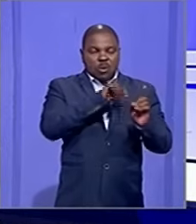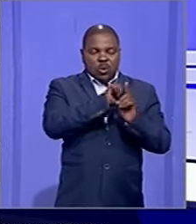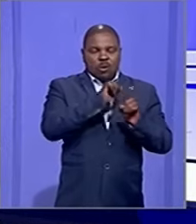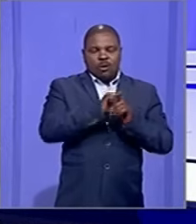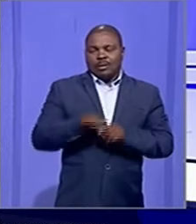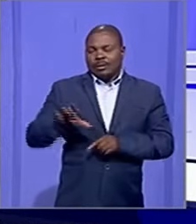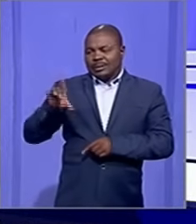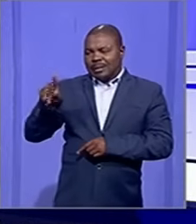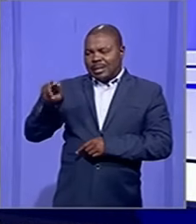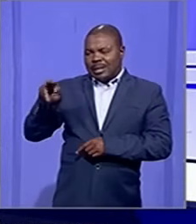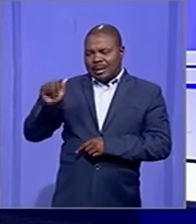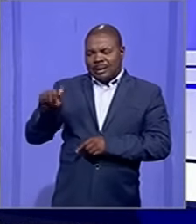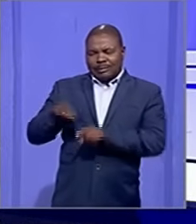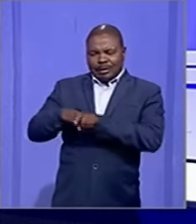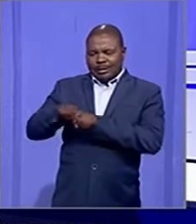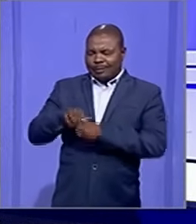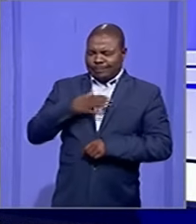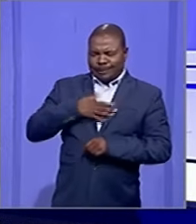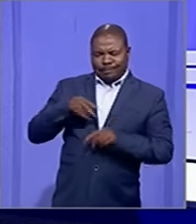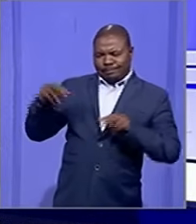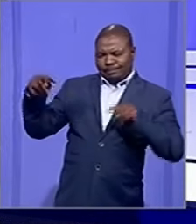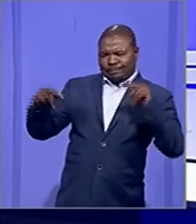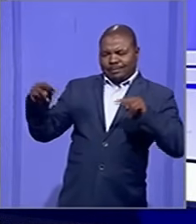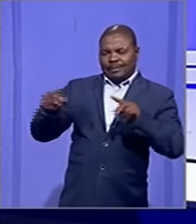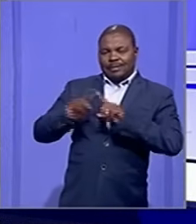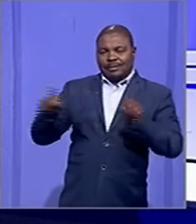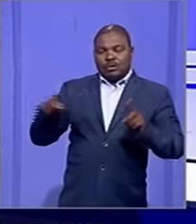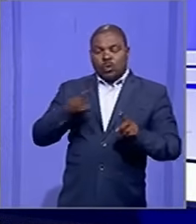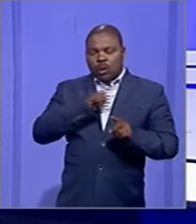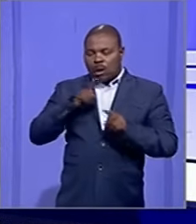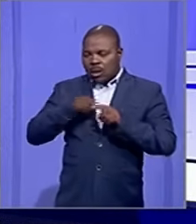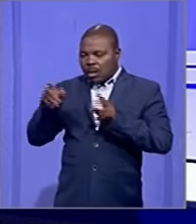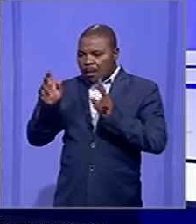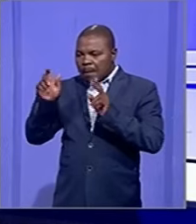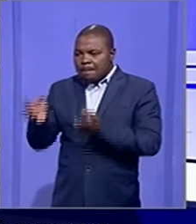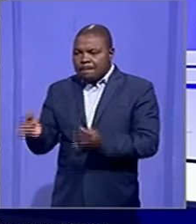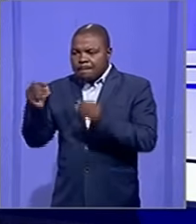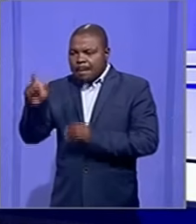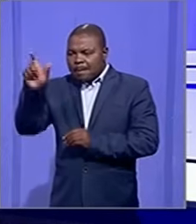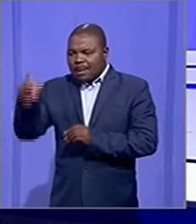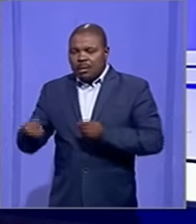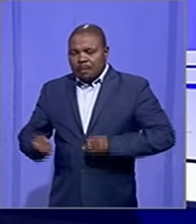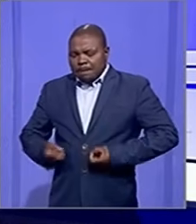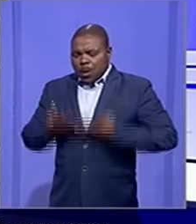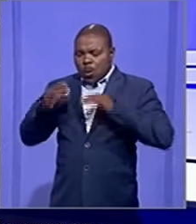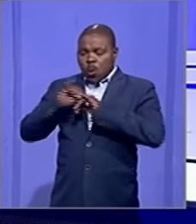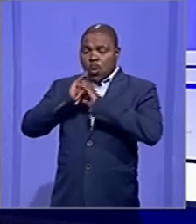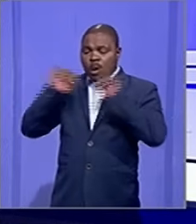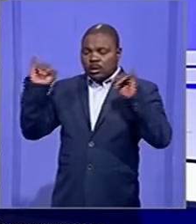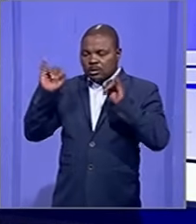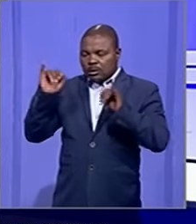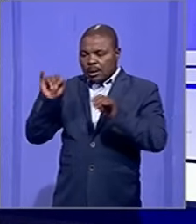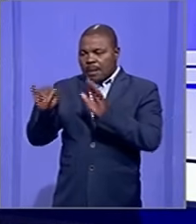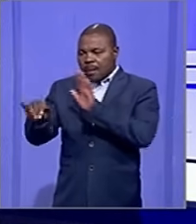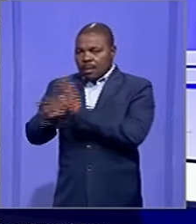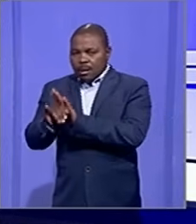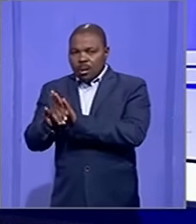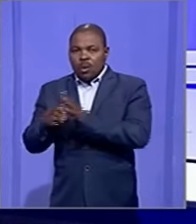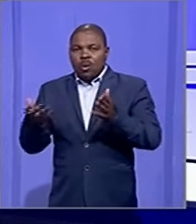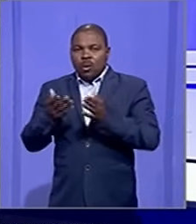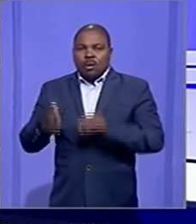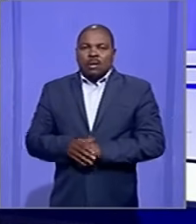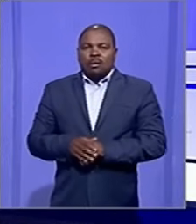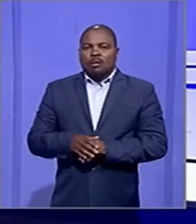tša DNA. Dipoelo tša DNA di netefaditše gore mashaledi a wa hoditšego a swelela go hloka bobono go bapa le leribala